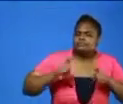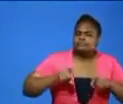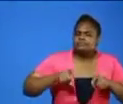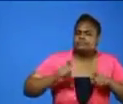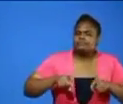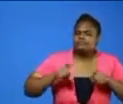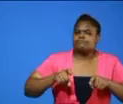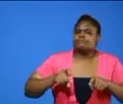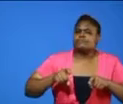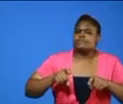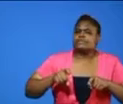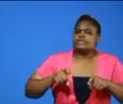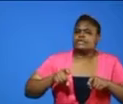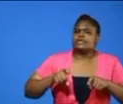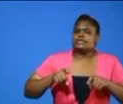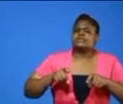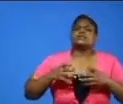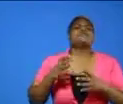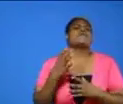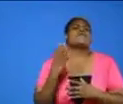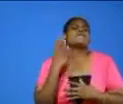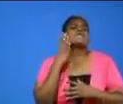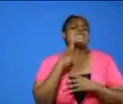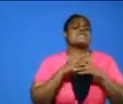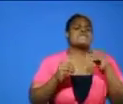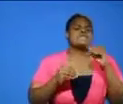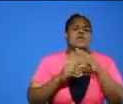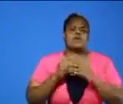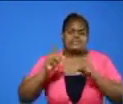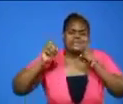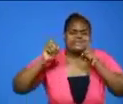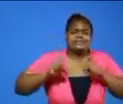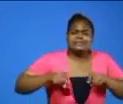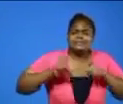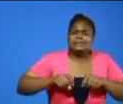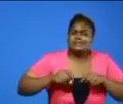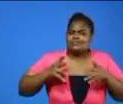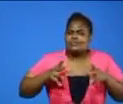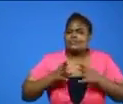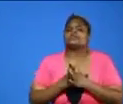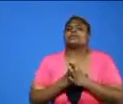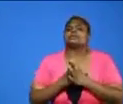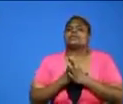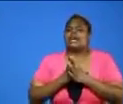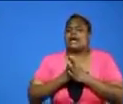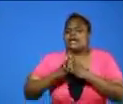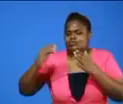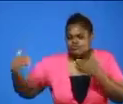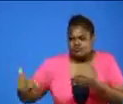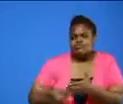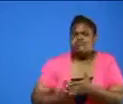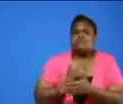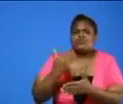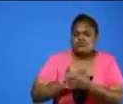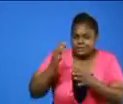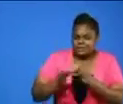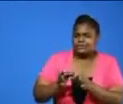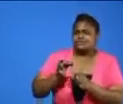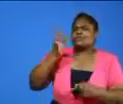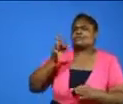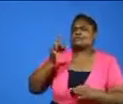purpose. Elijah desperately needed a resurgence of his spiritual